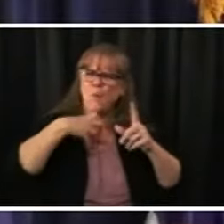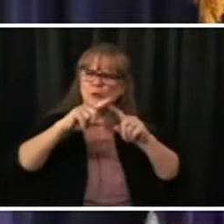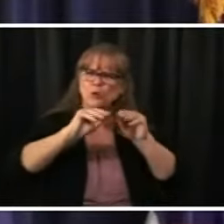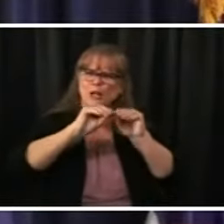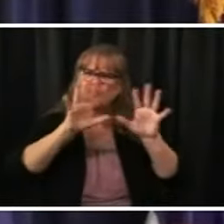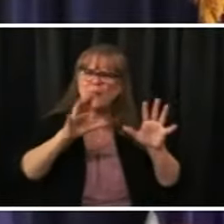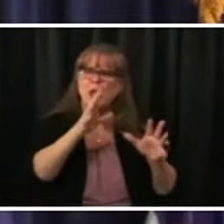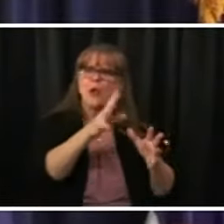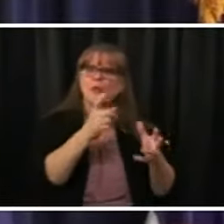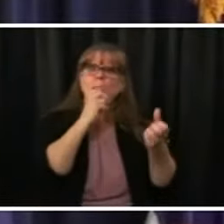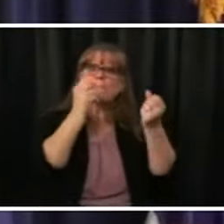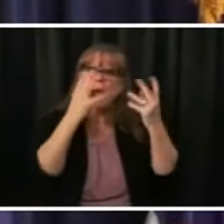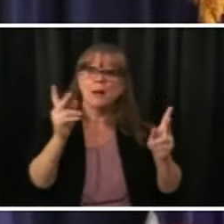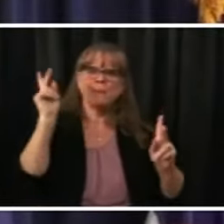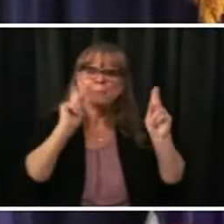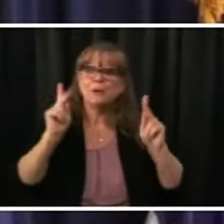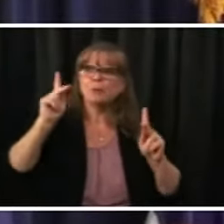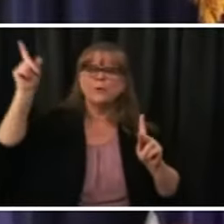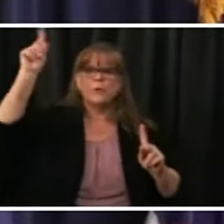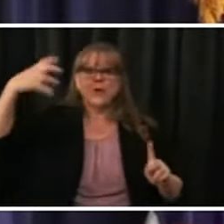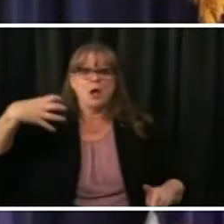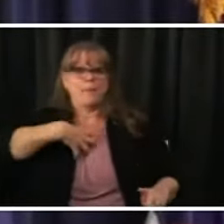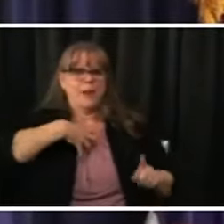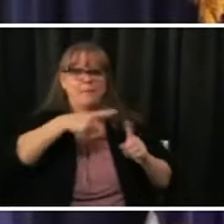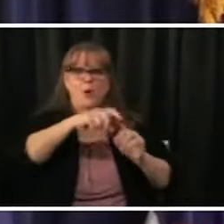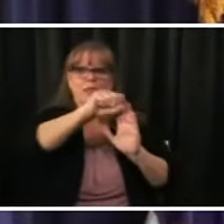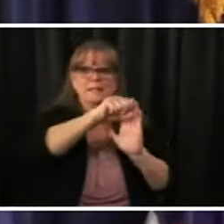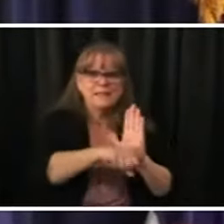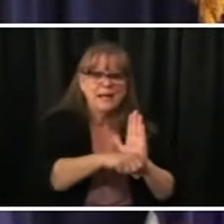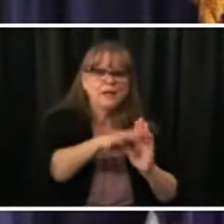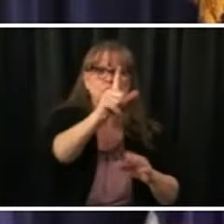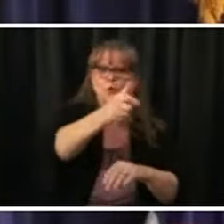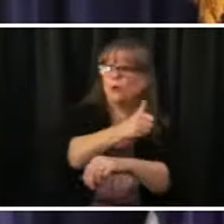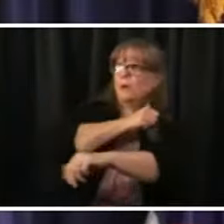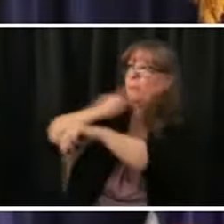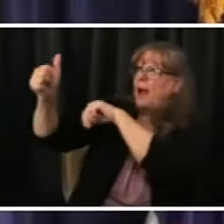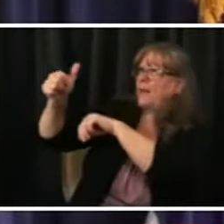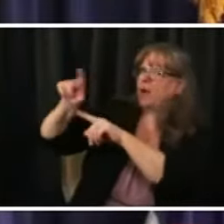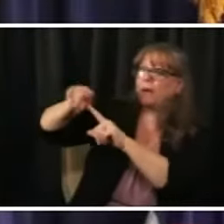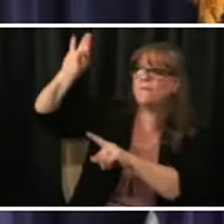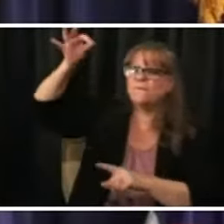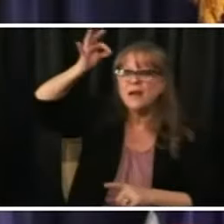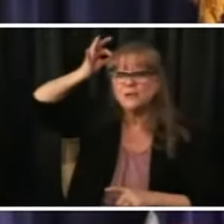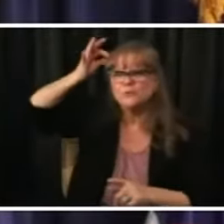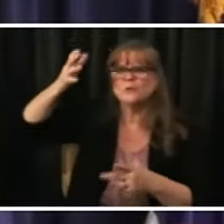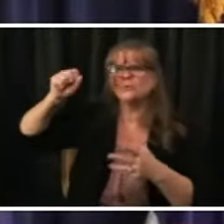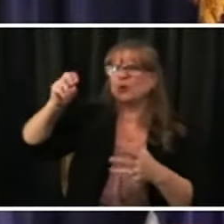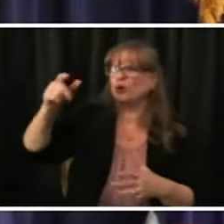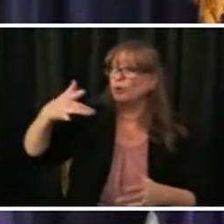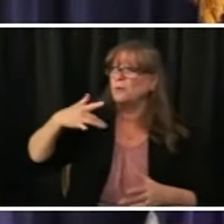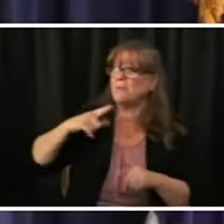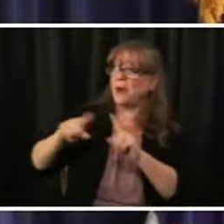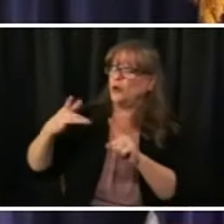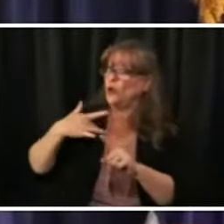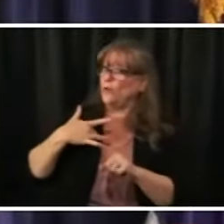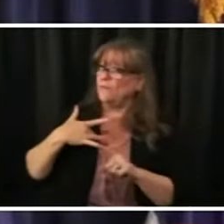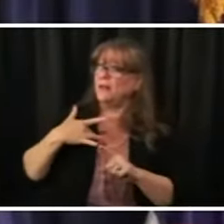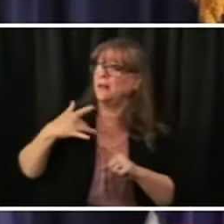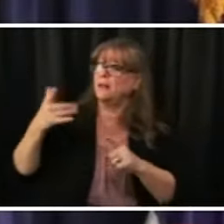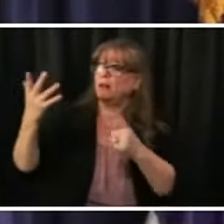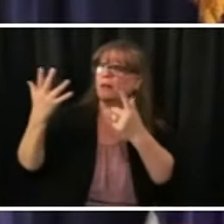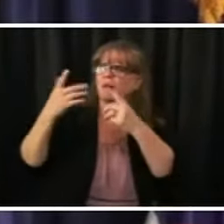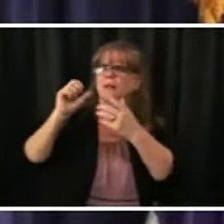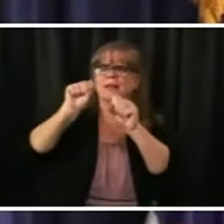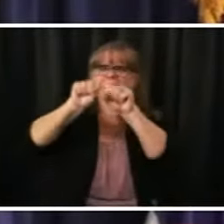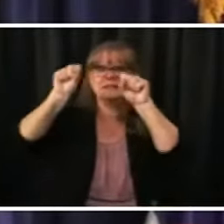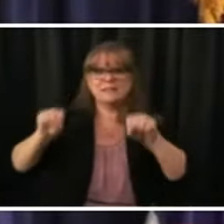You've been complaining about the feds. How has that improved? Is that gotten better in your sense? Where do you see more improvement needing